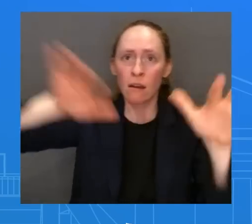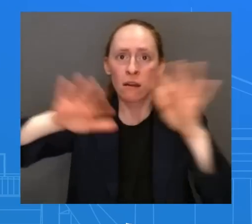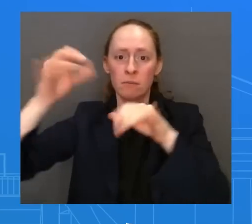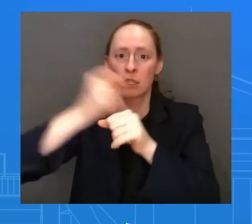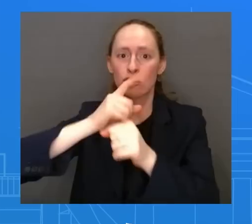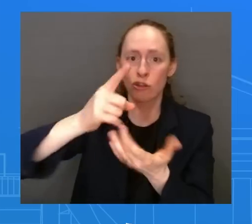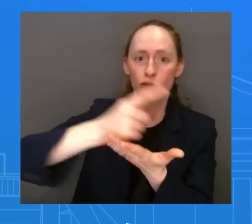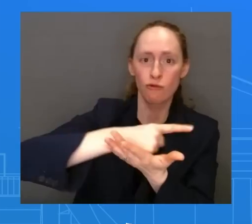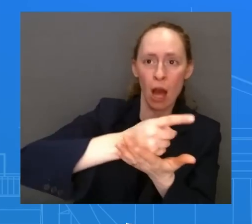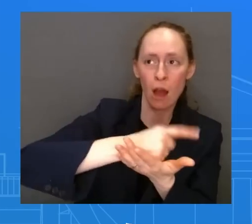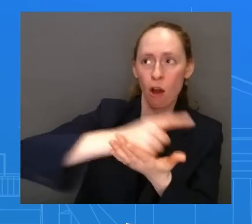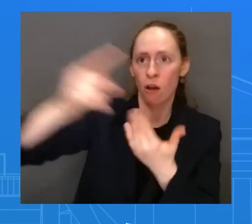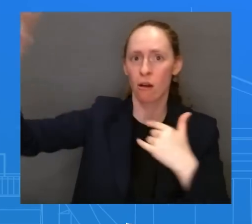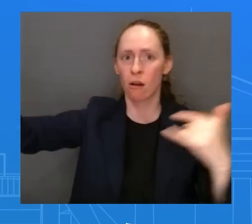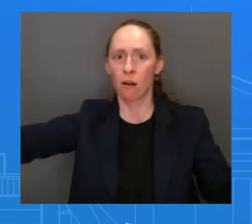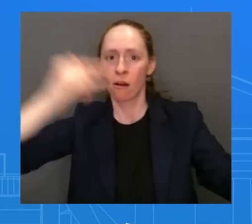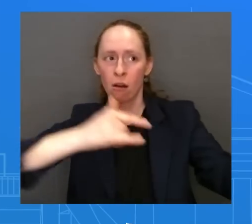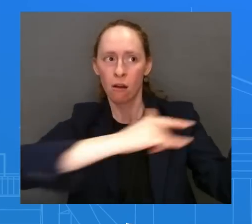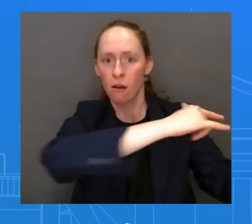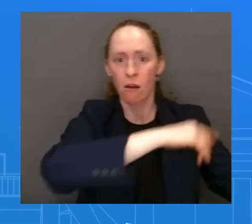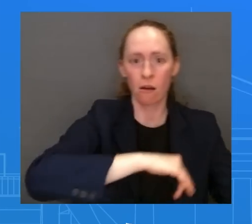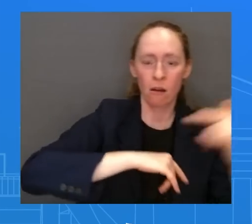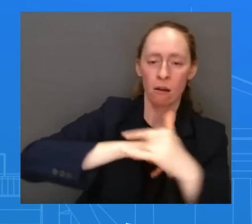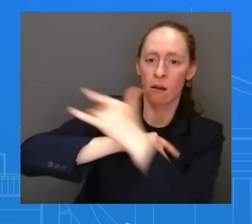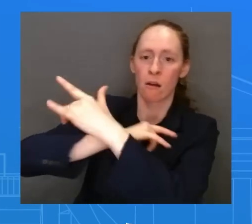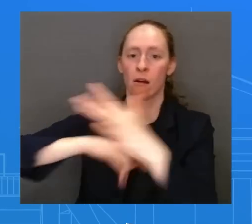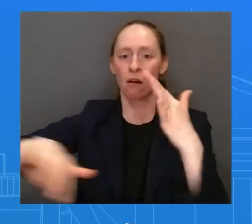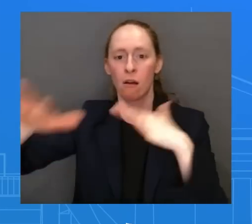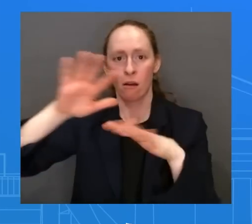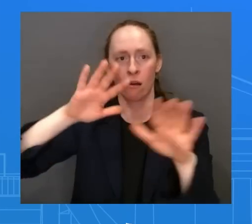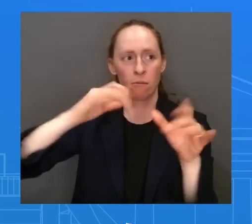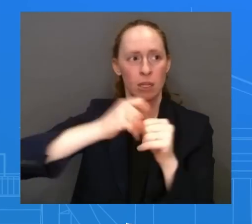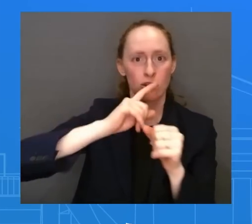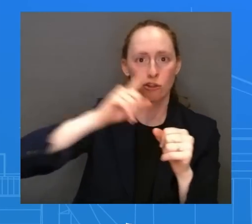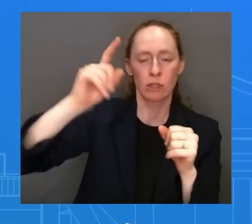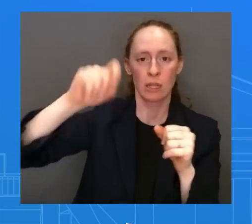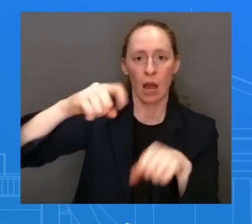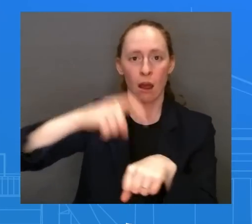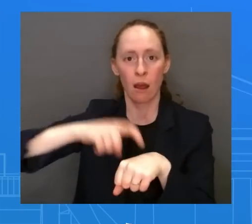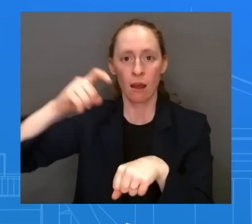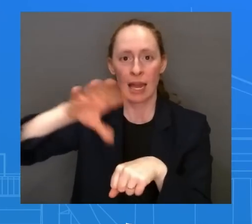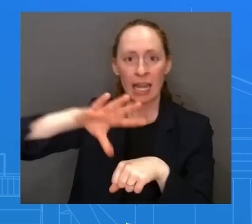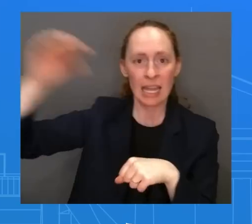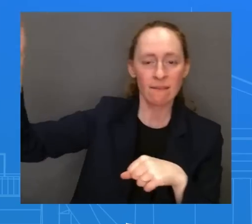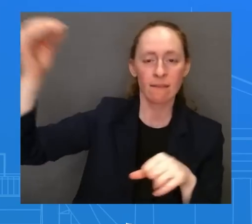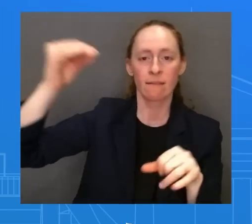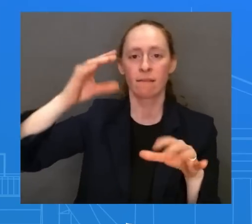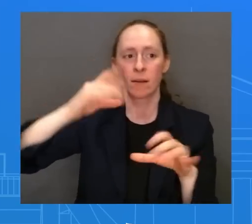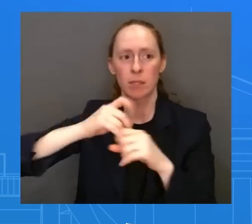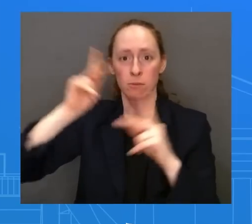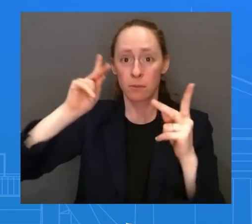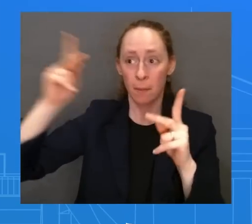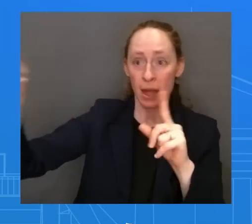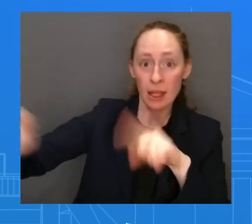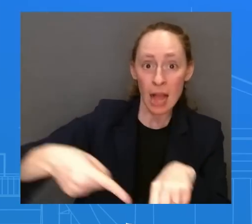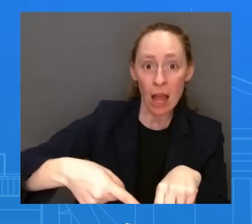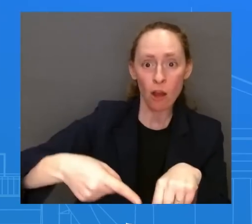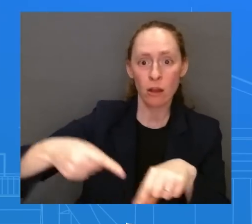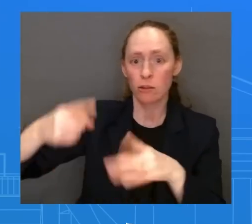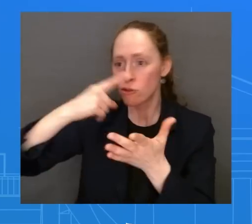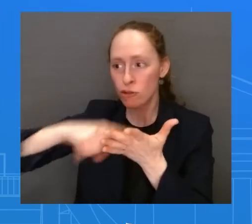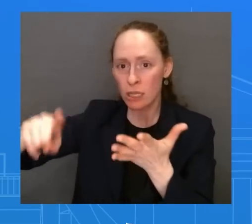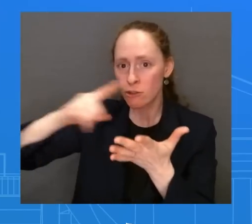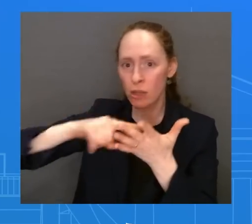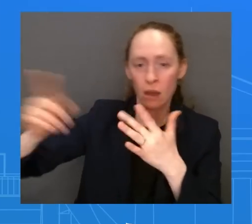vetting have diplomatic presence on the ground to make sure that we're putting the right people on planes but also defend that airport from